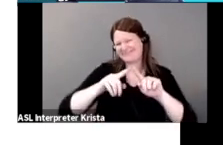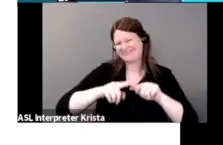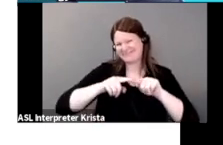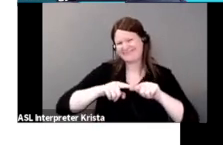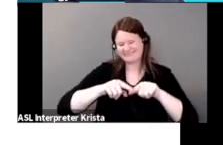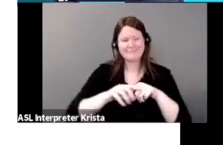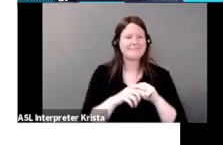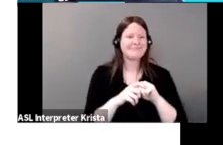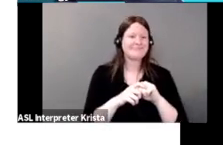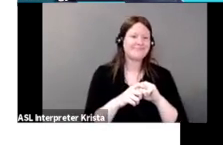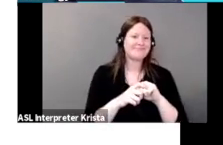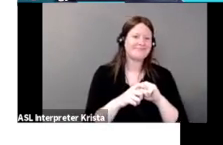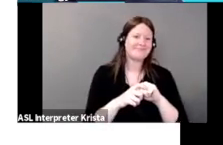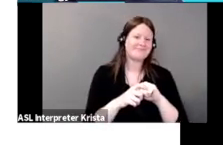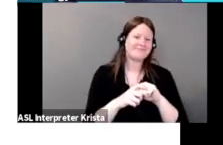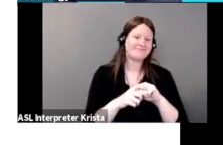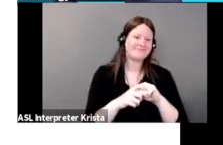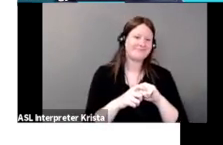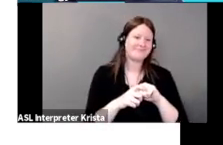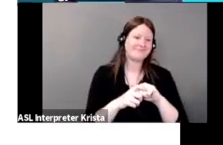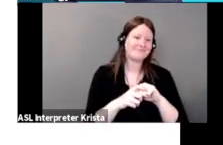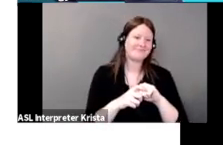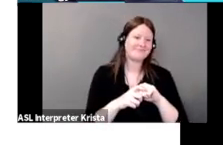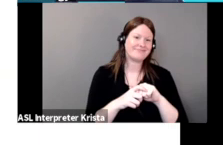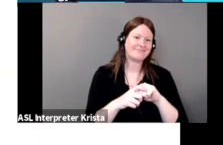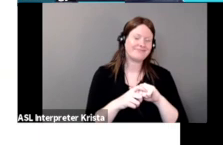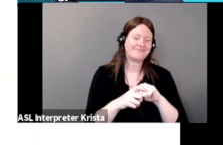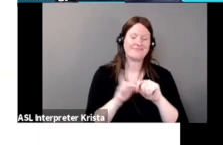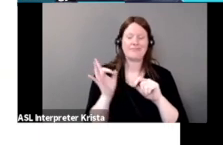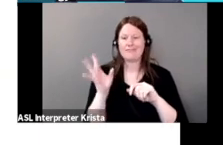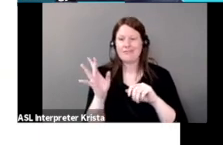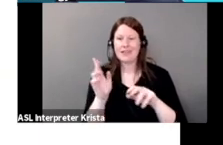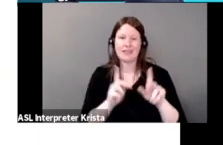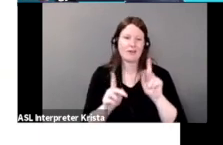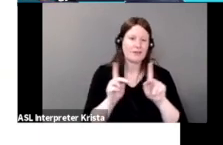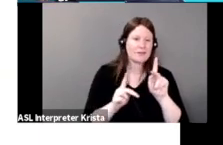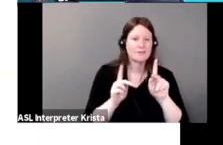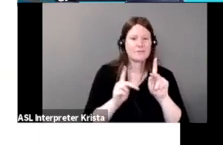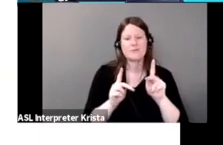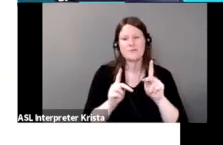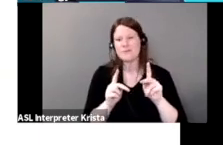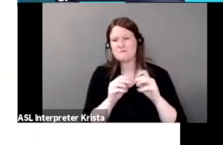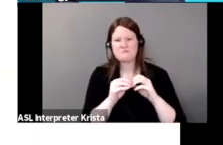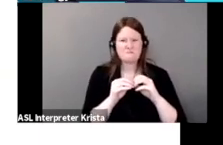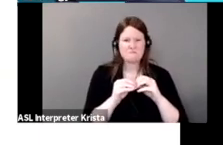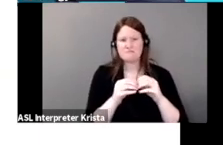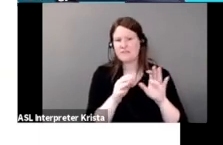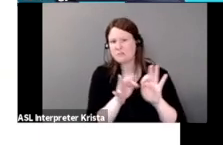And I hate it when people get cagey about pricing, but unfortunately, this